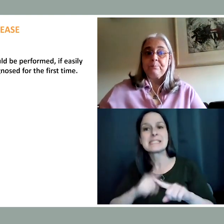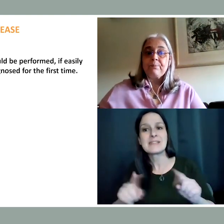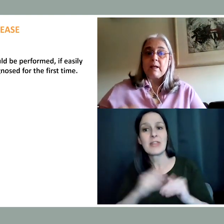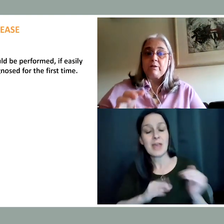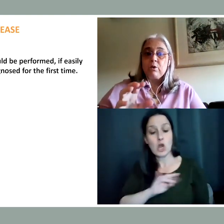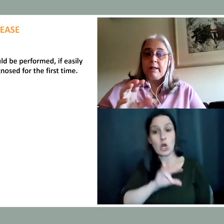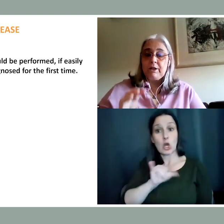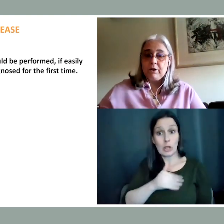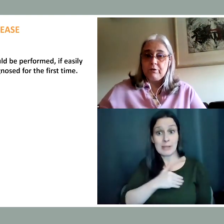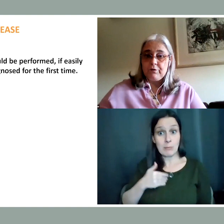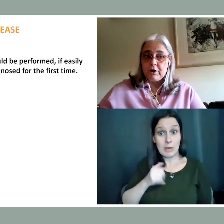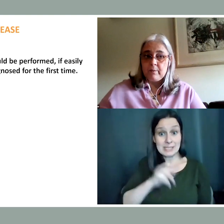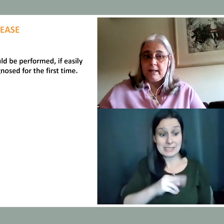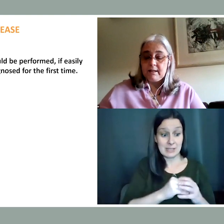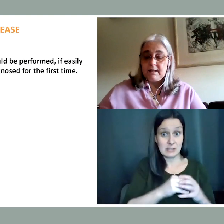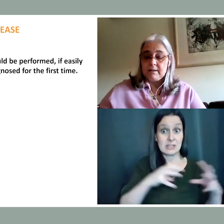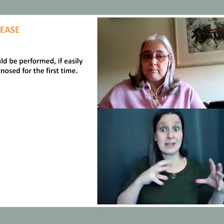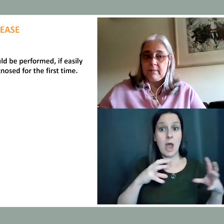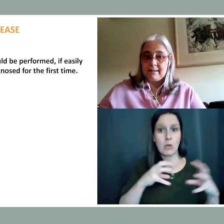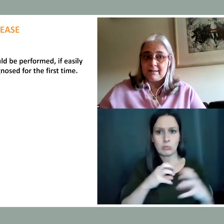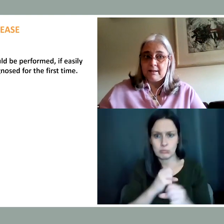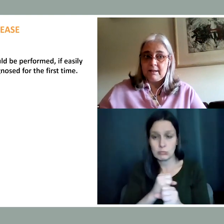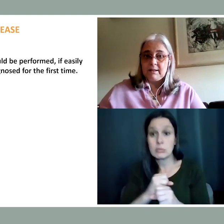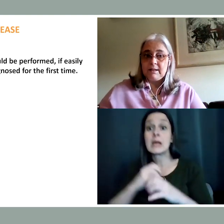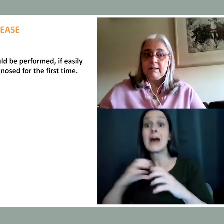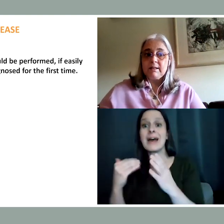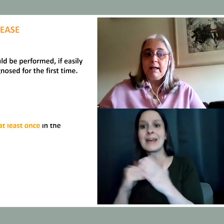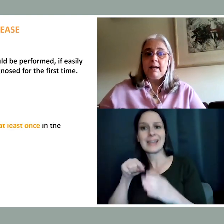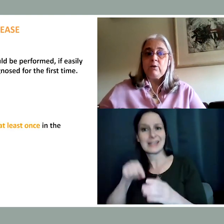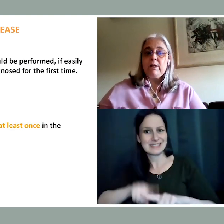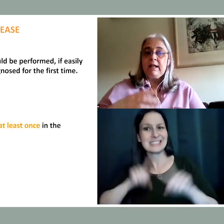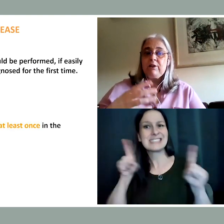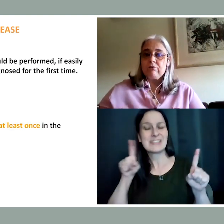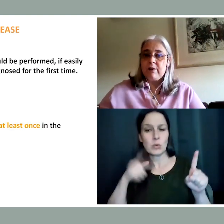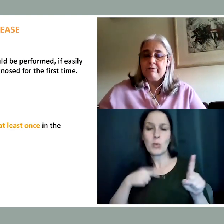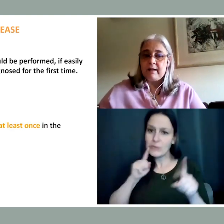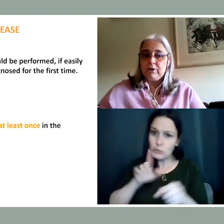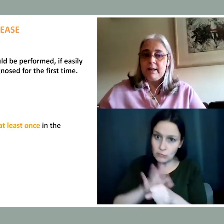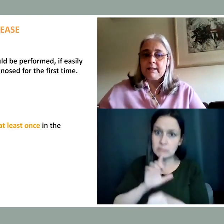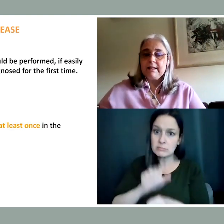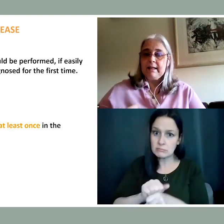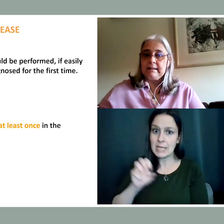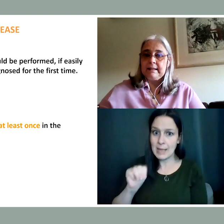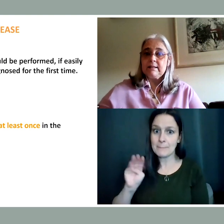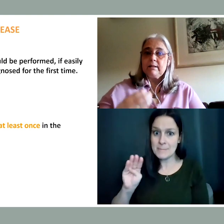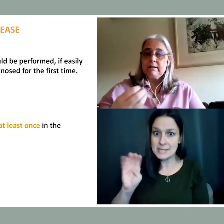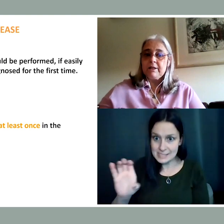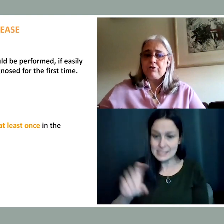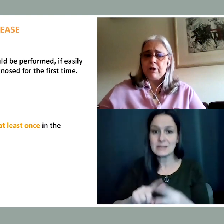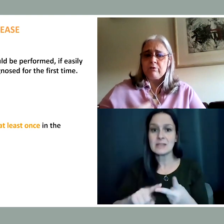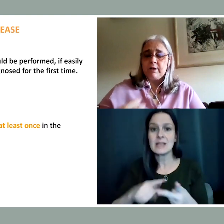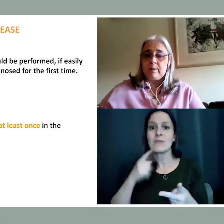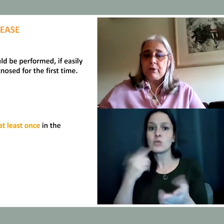cancer. So we need to confirm it is metastatic disease, and we need to reevaluate at least